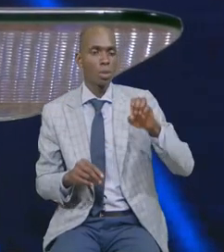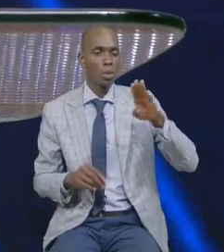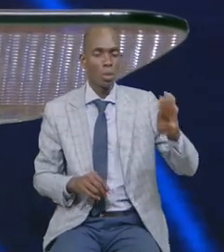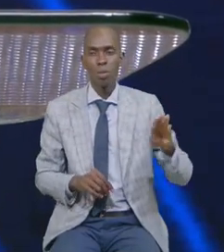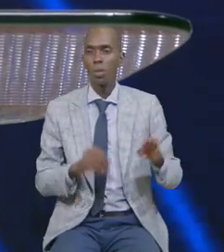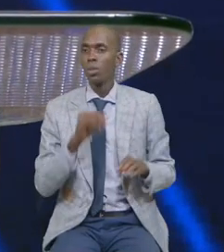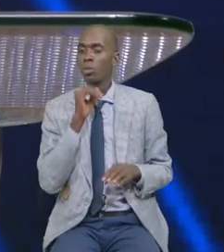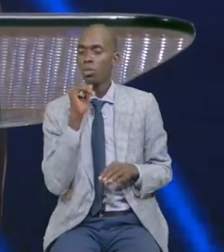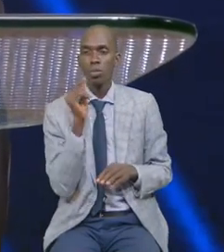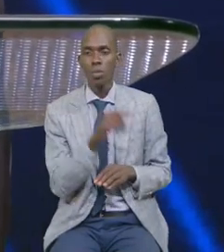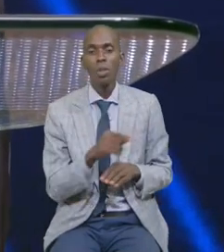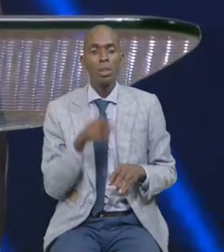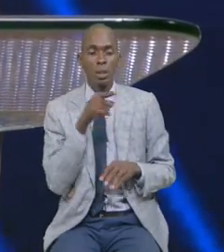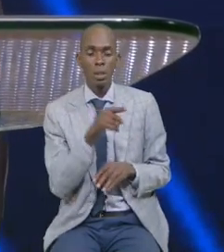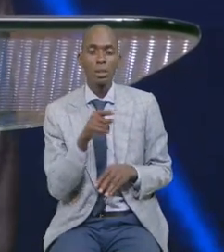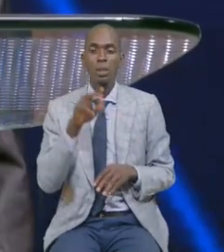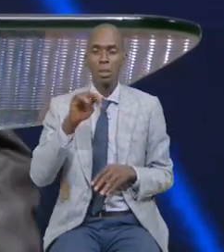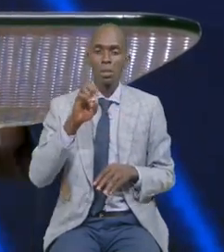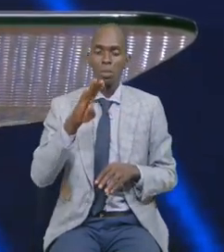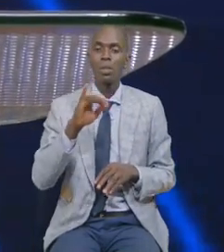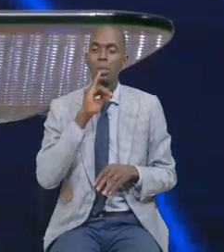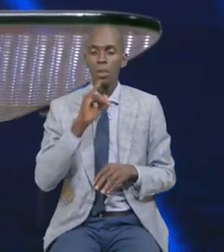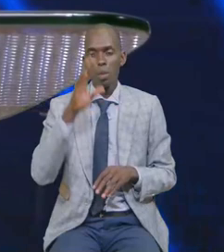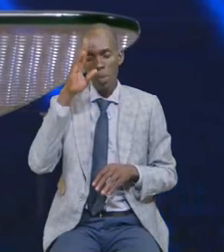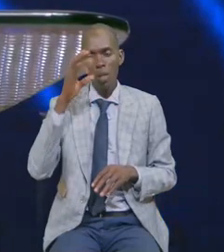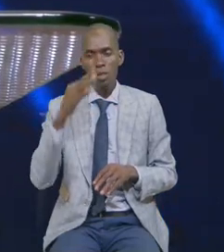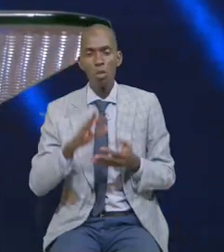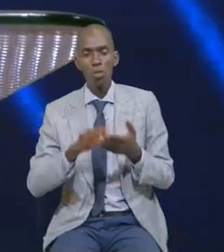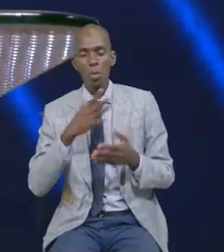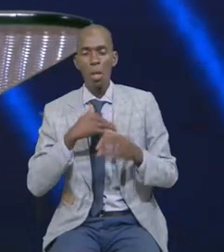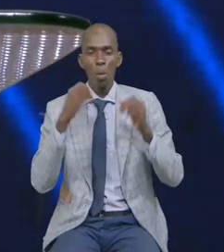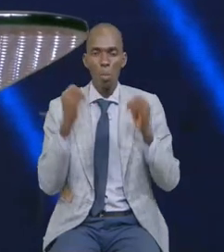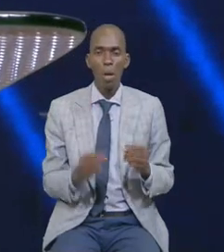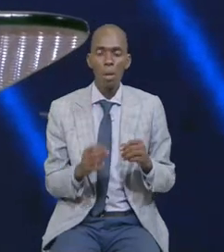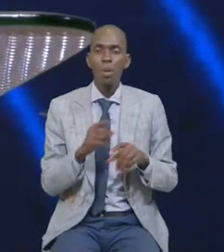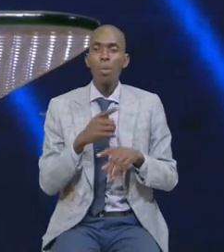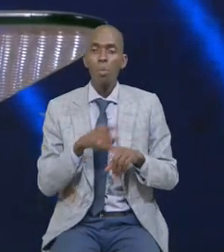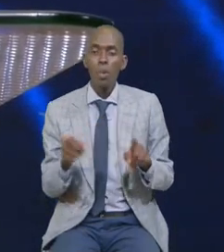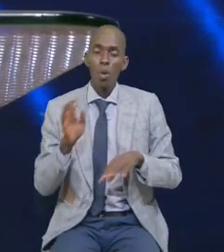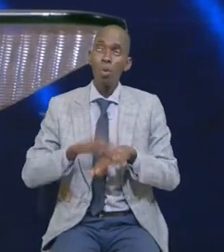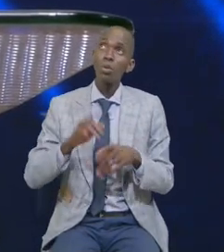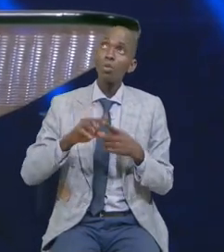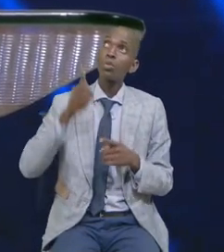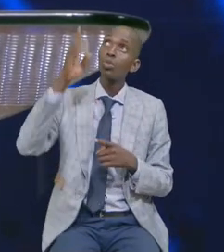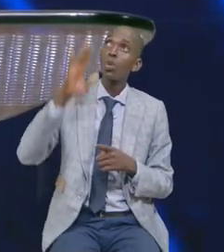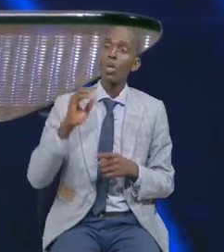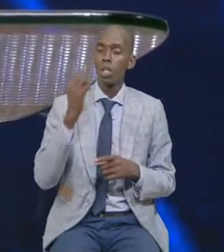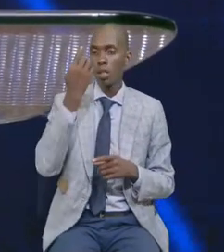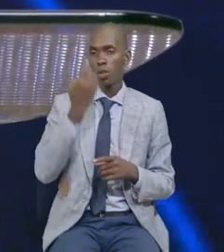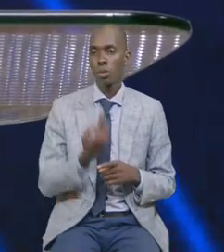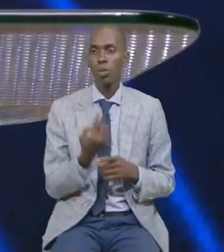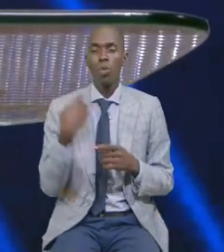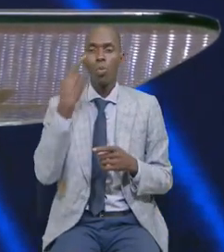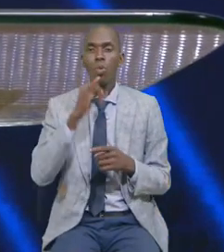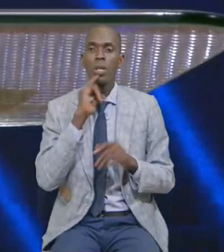power, is a man of, you know, a great empire. Unto God alone, who is able to deliver us, unto him be